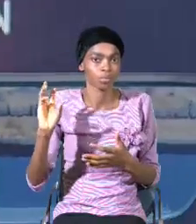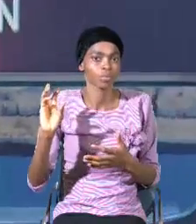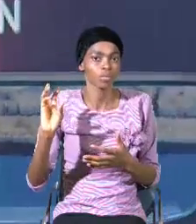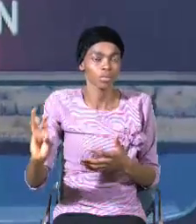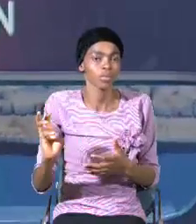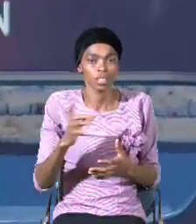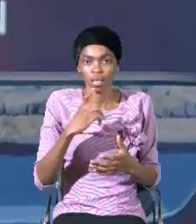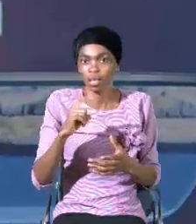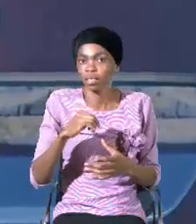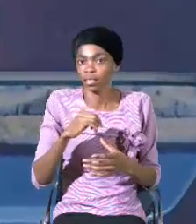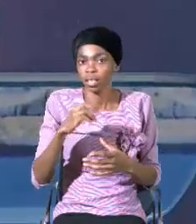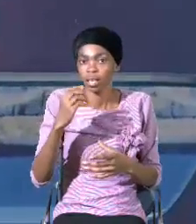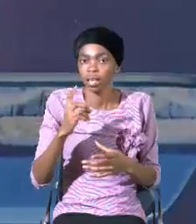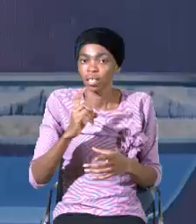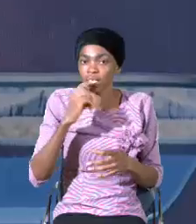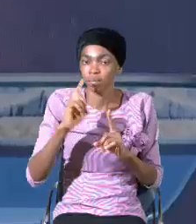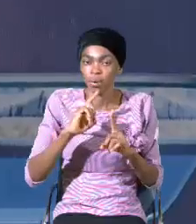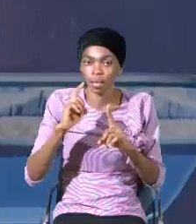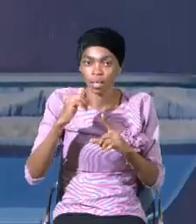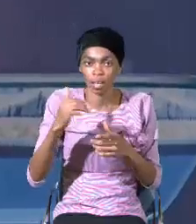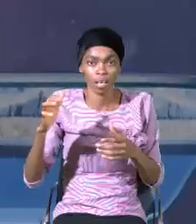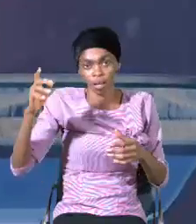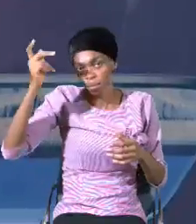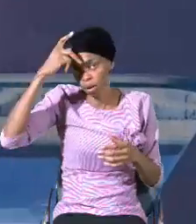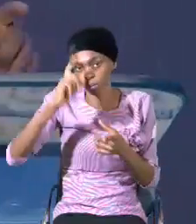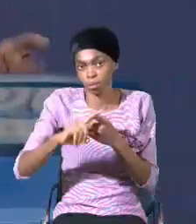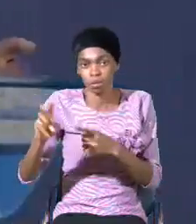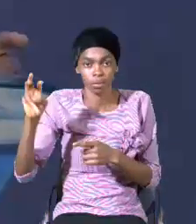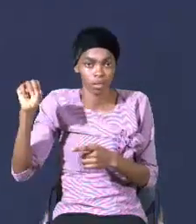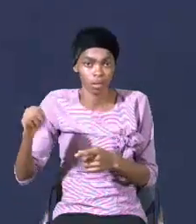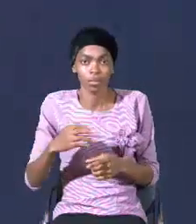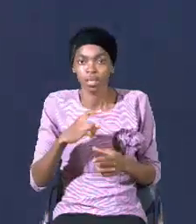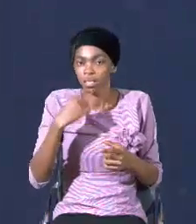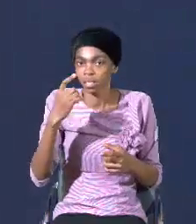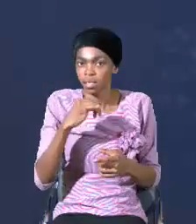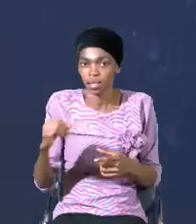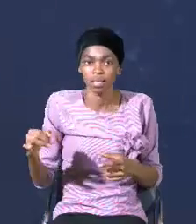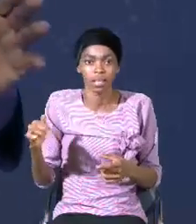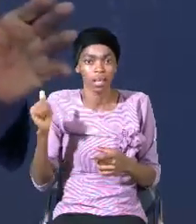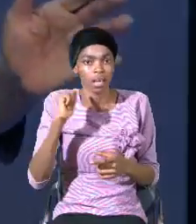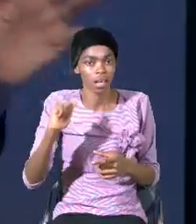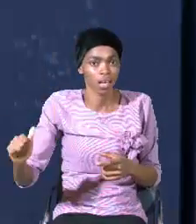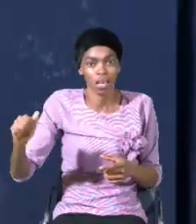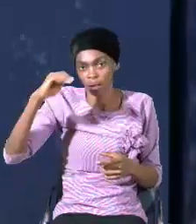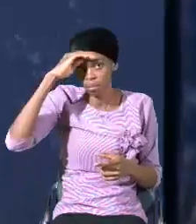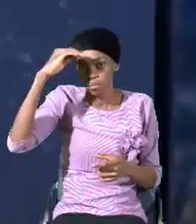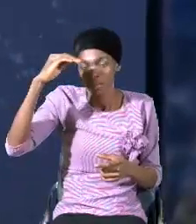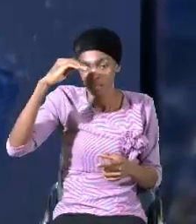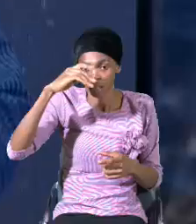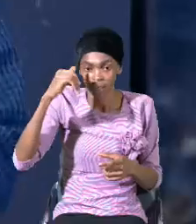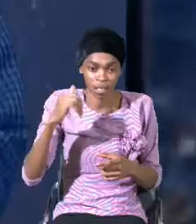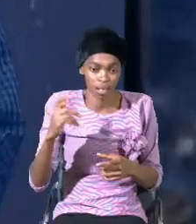a parable unto them, saying, the ground of a certain rich man, money, of